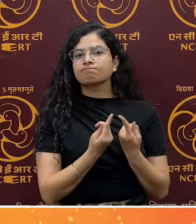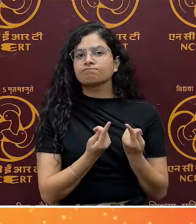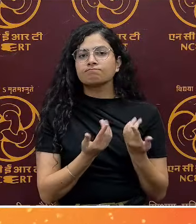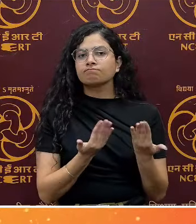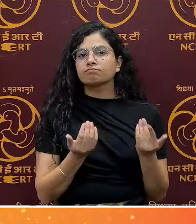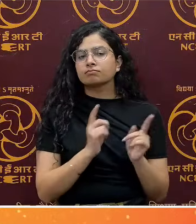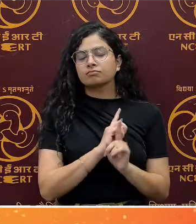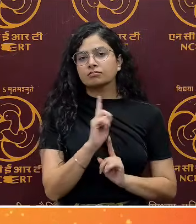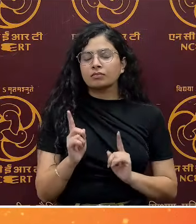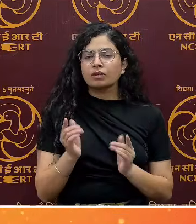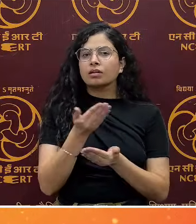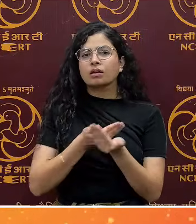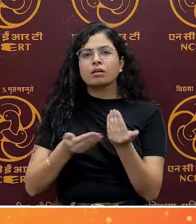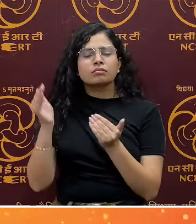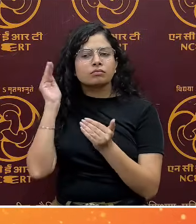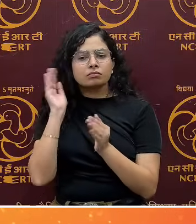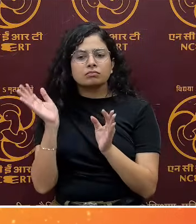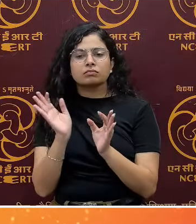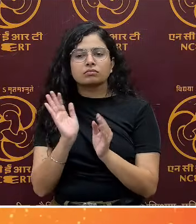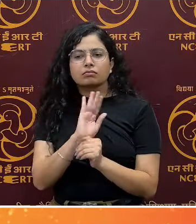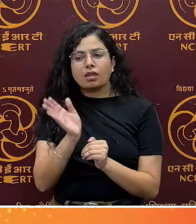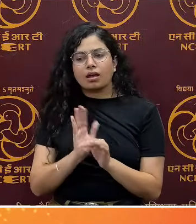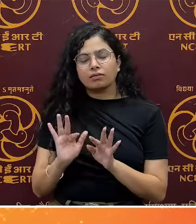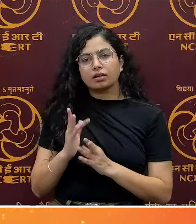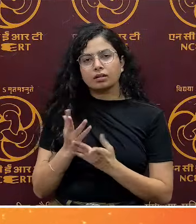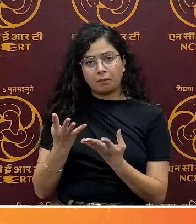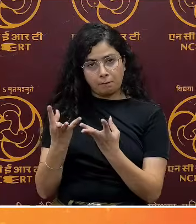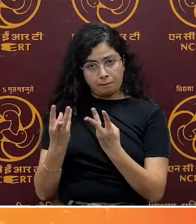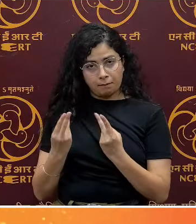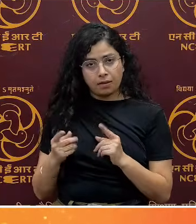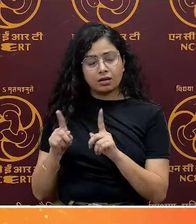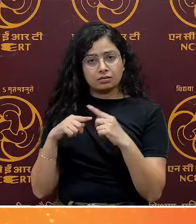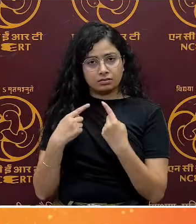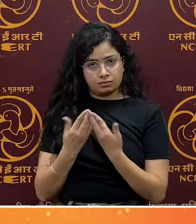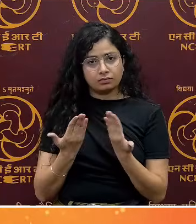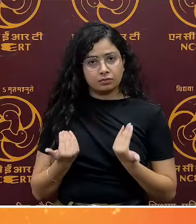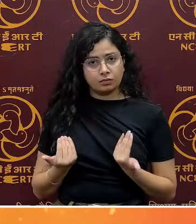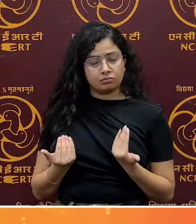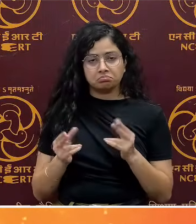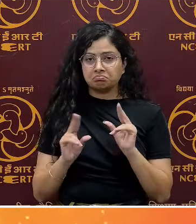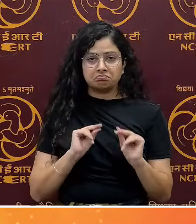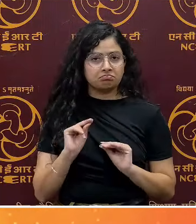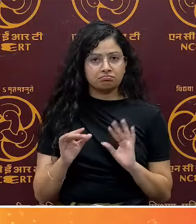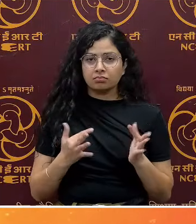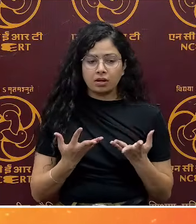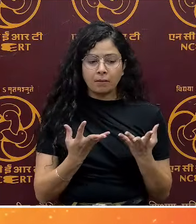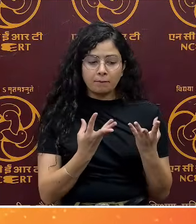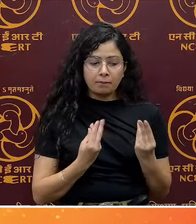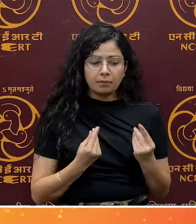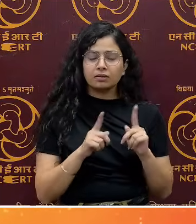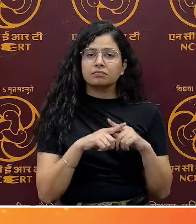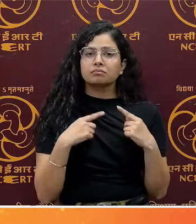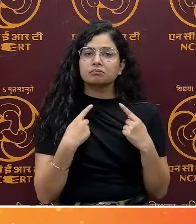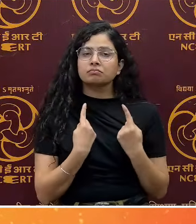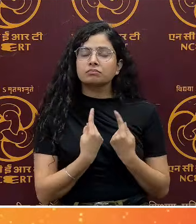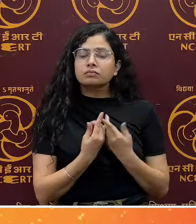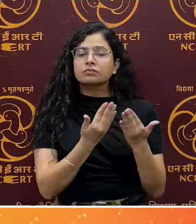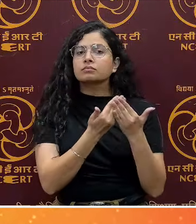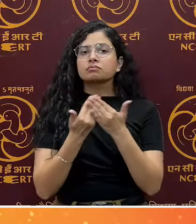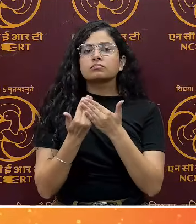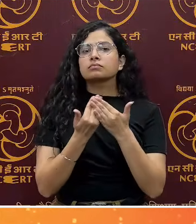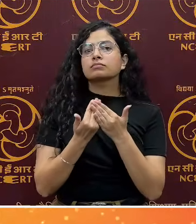heard about the mathematics laboratories. Exactly. This is there the first time I'm listening. There are very few listening and very less maths laboratories in our